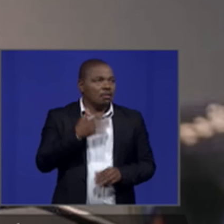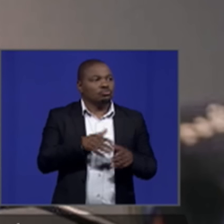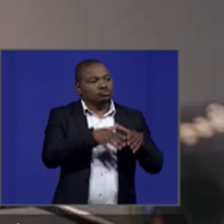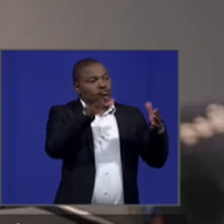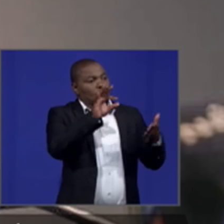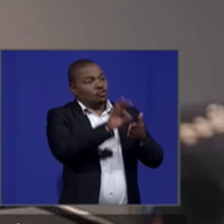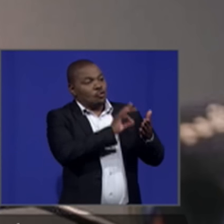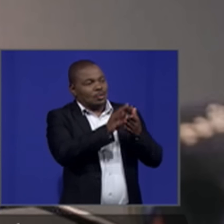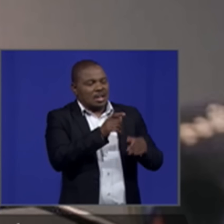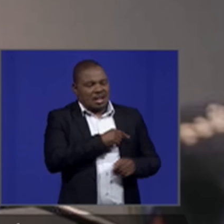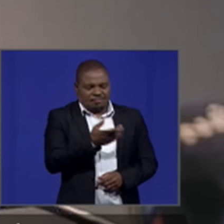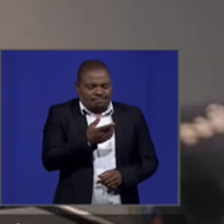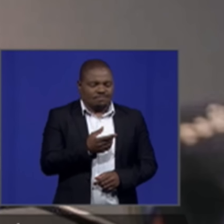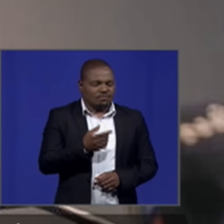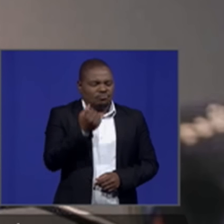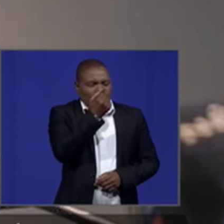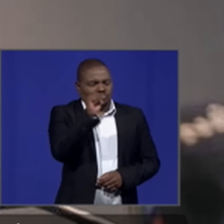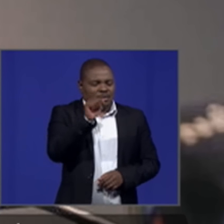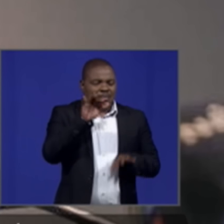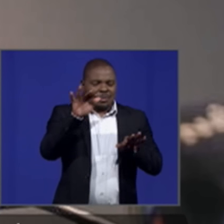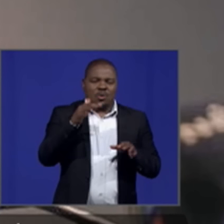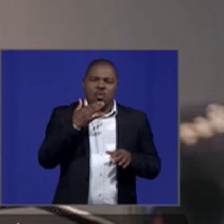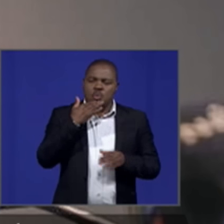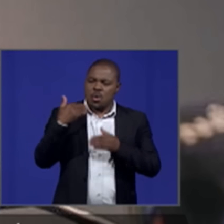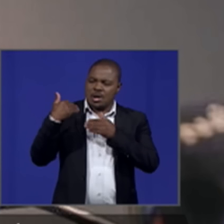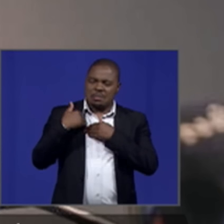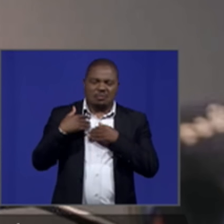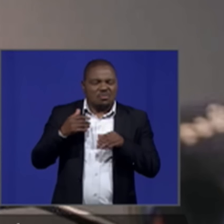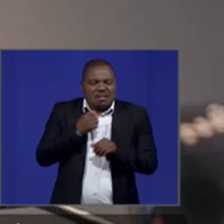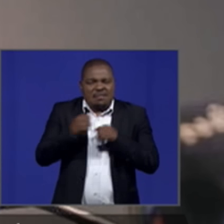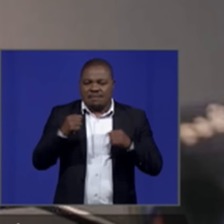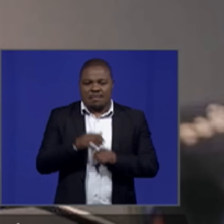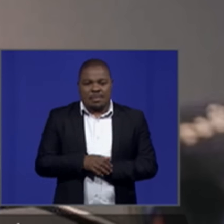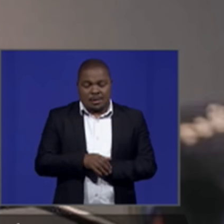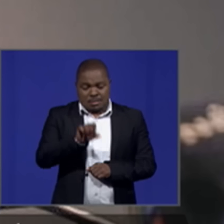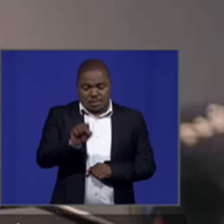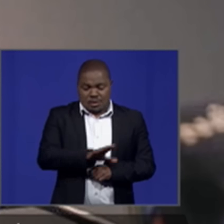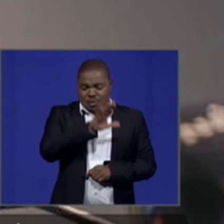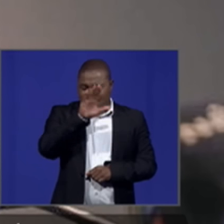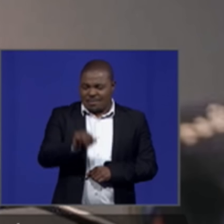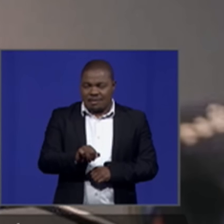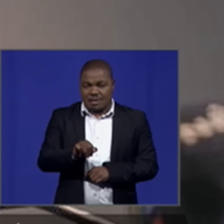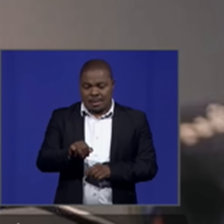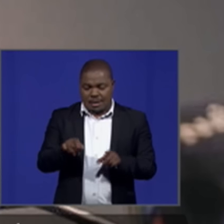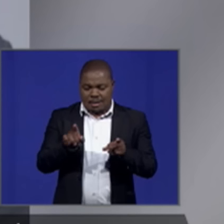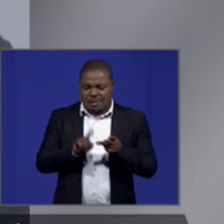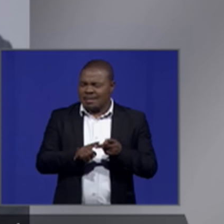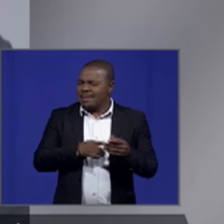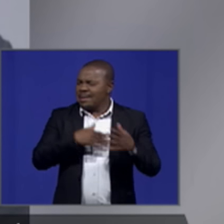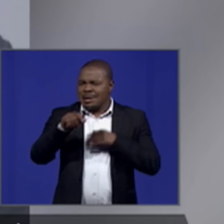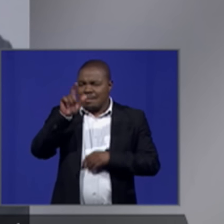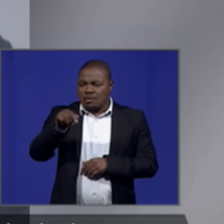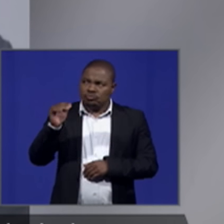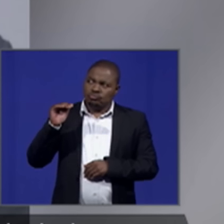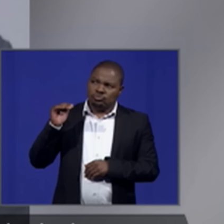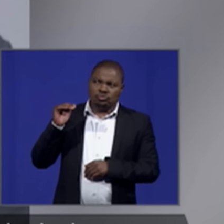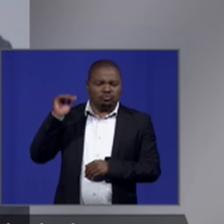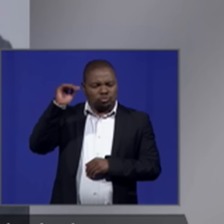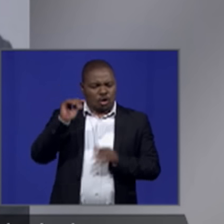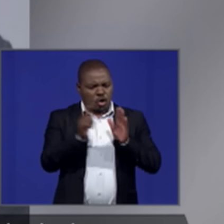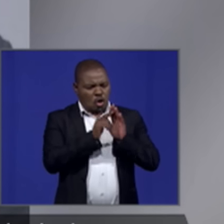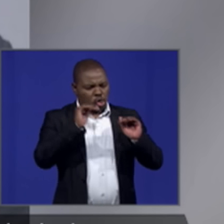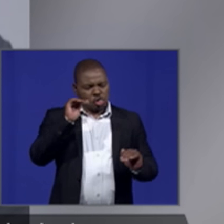blunt instrument to bypass accountability. But in South Africa, no one, not even the president, is above the law. We're calling on Parliament